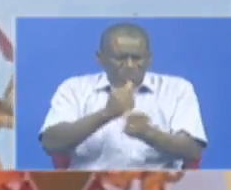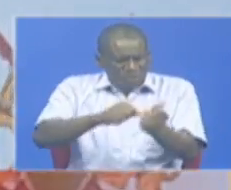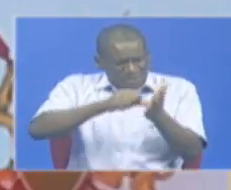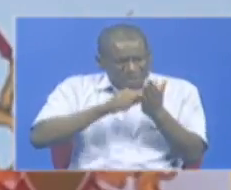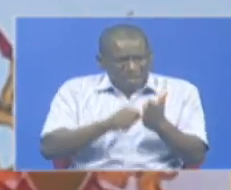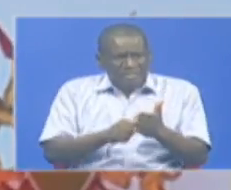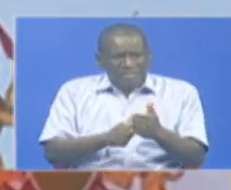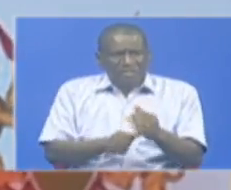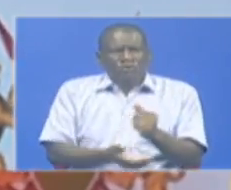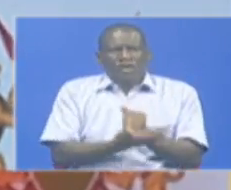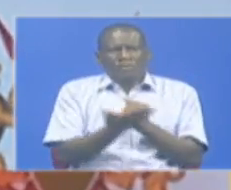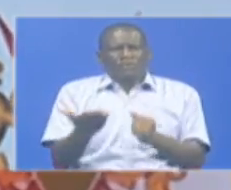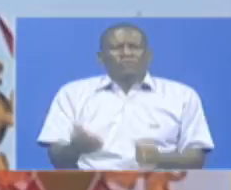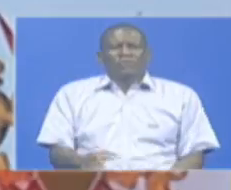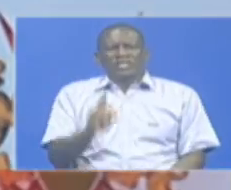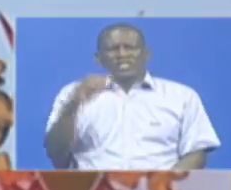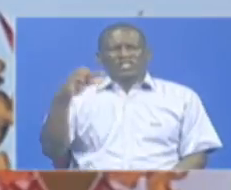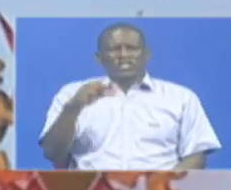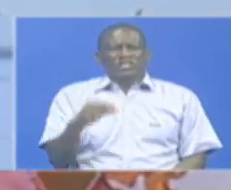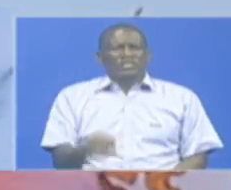DG.